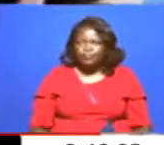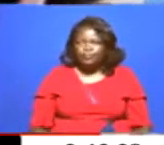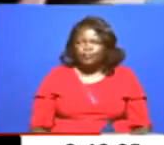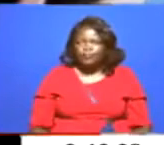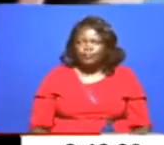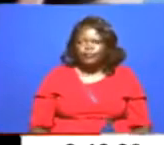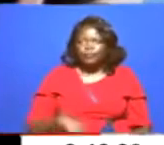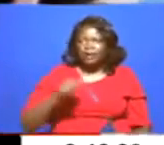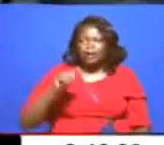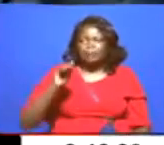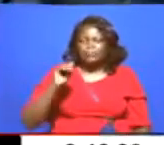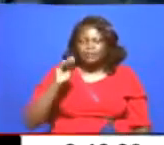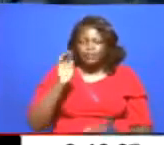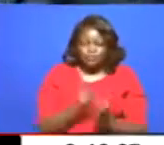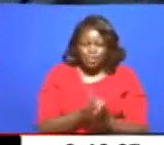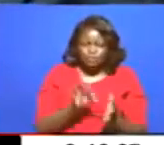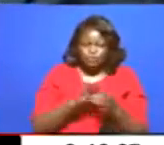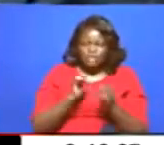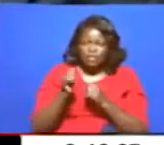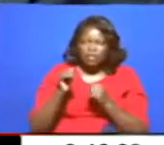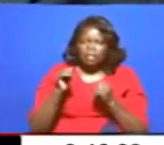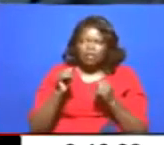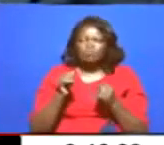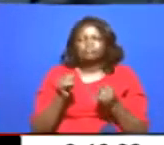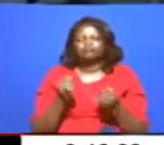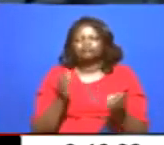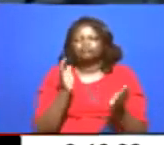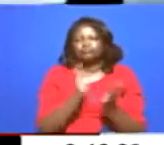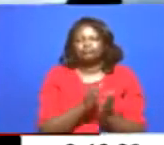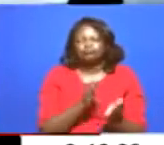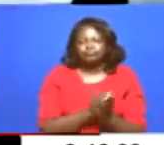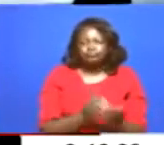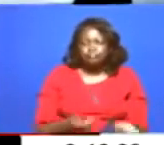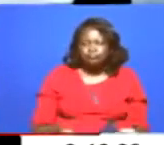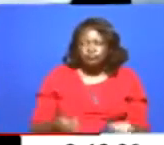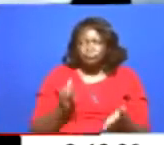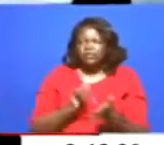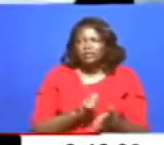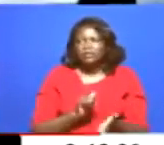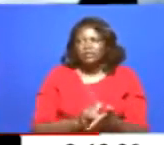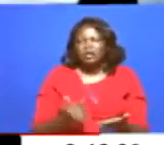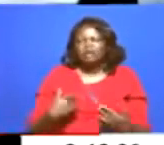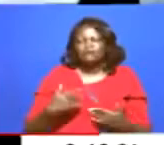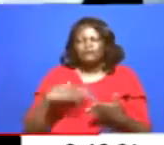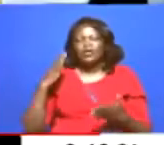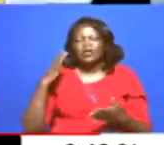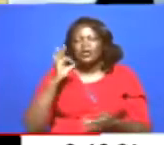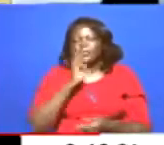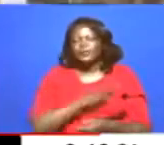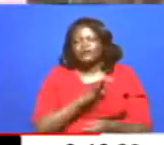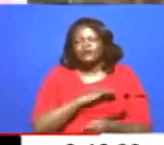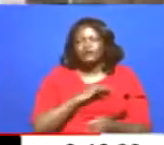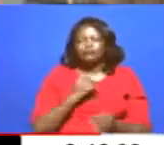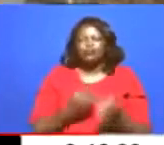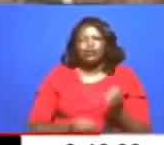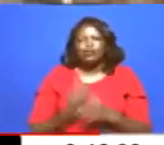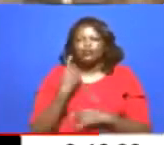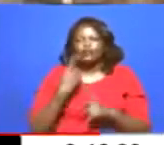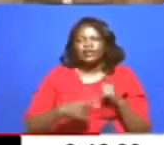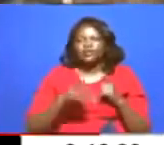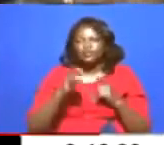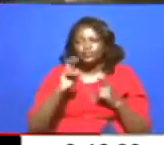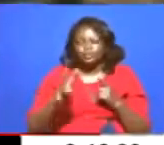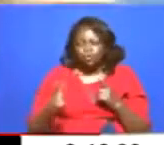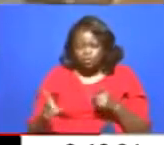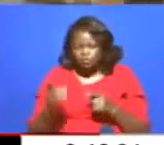Bank joins other commercial banks like Standard Chartered, among others, that are posting huge profit growth for 2021 as the sector is